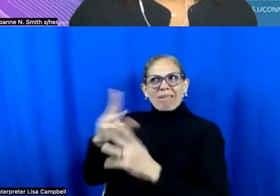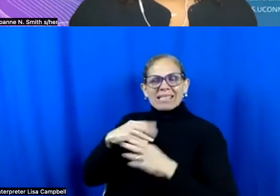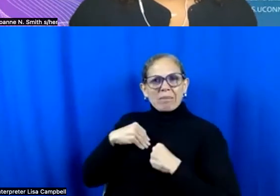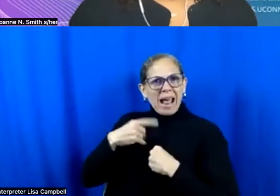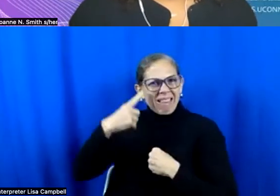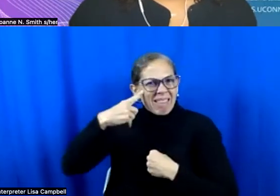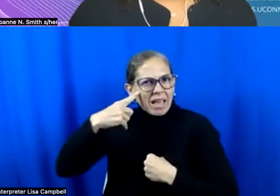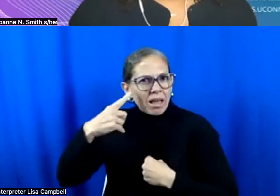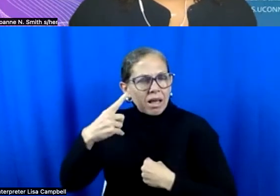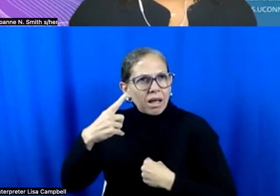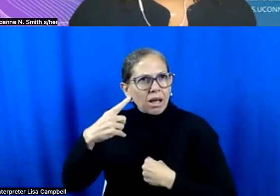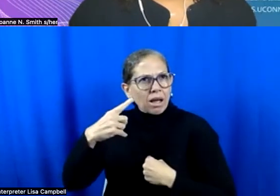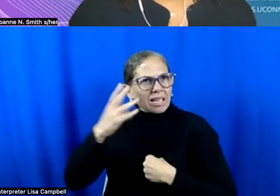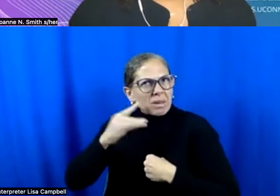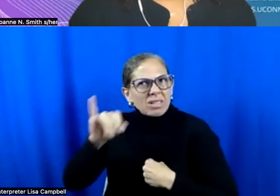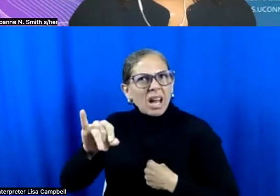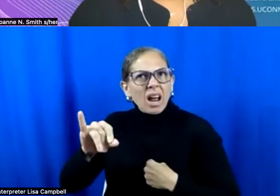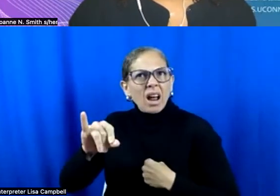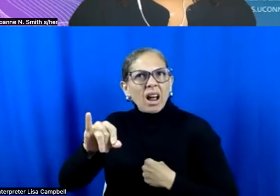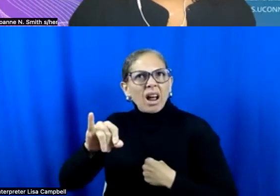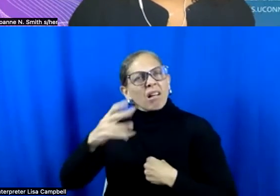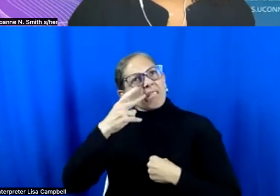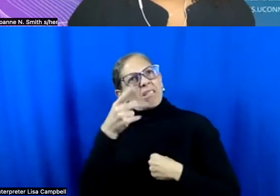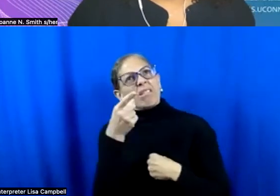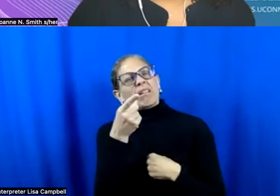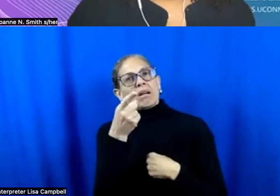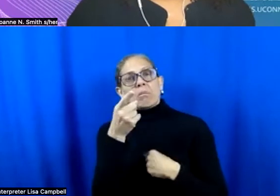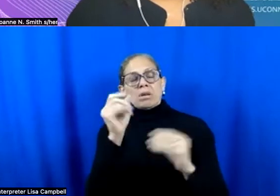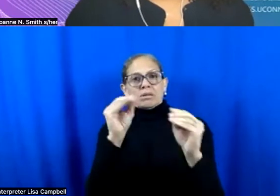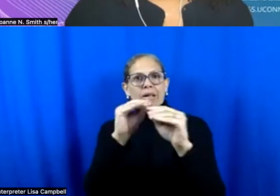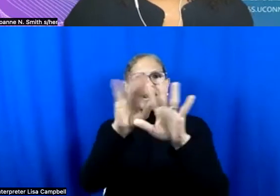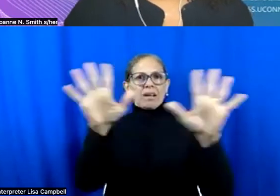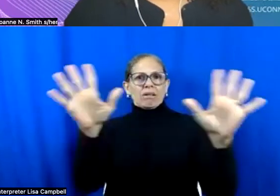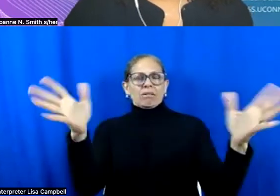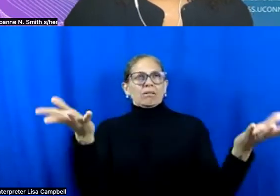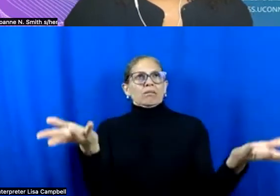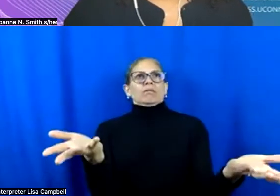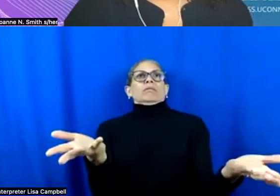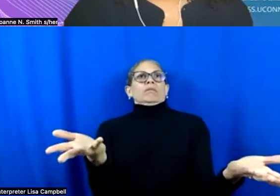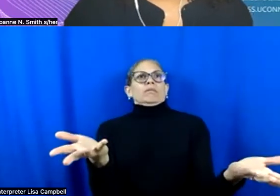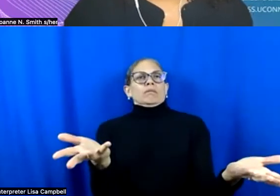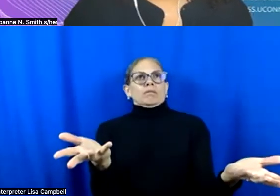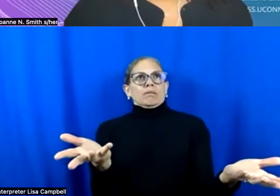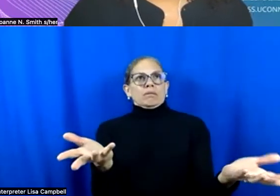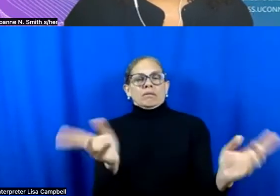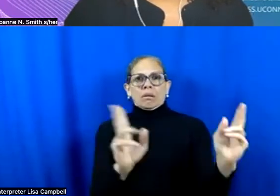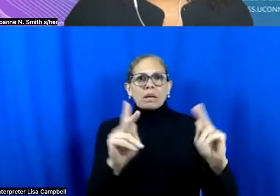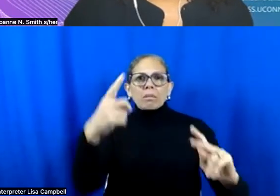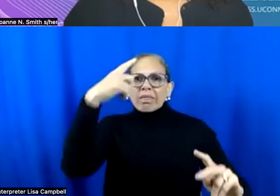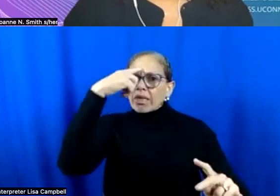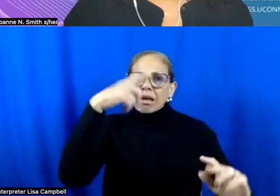experience or read, but it was just, you know, such in plain sight for it to be stated so easily and so